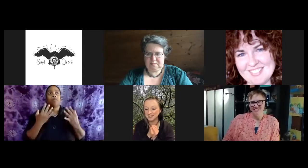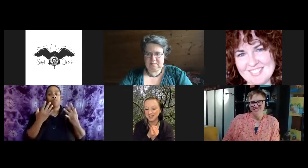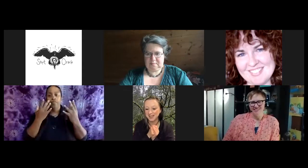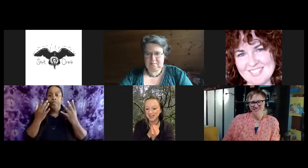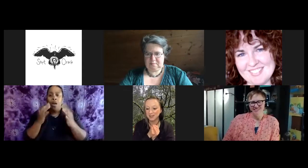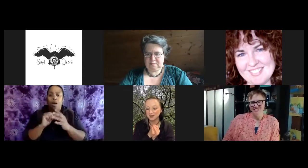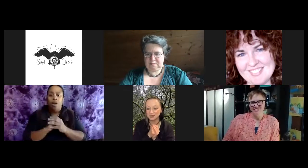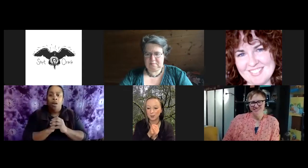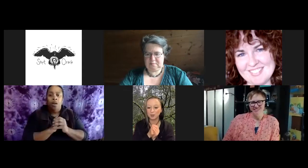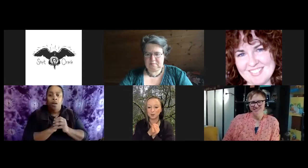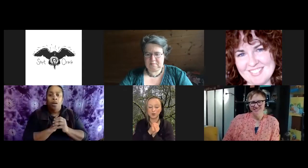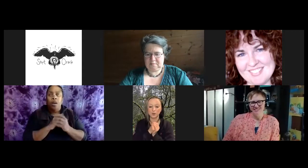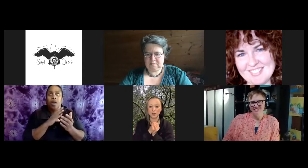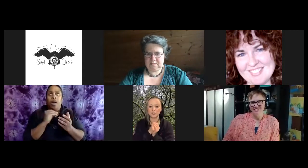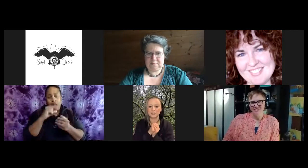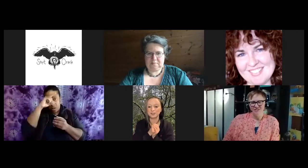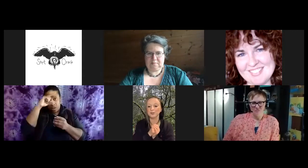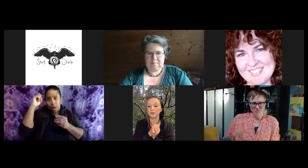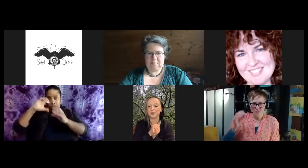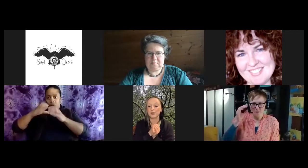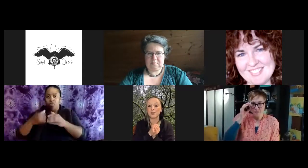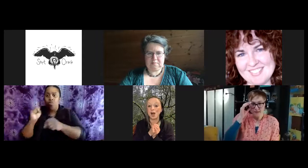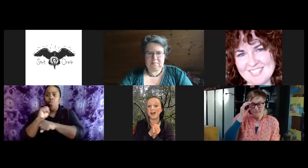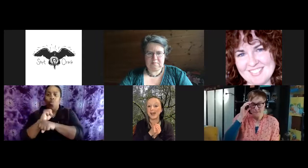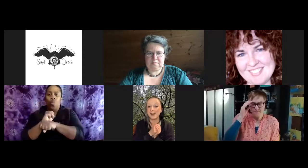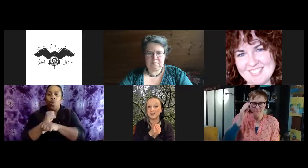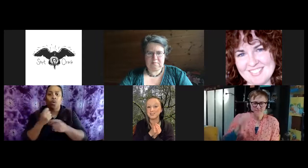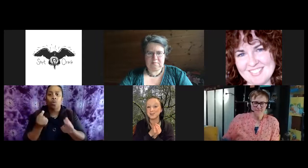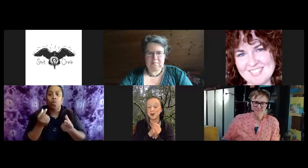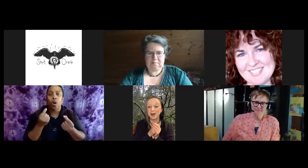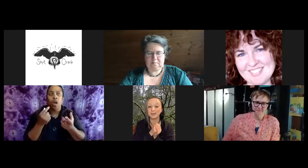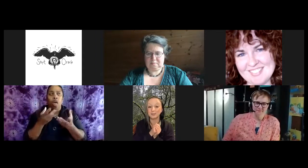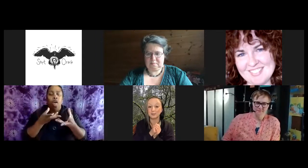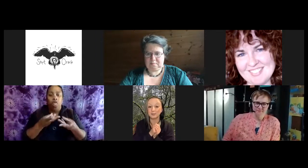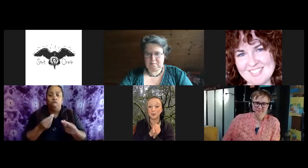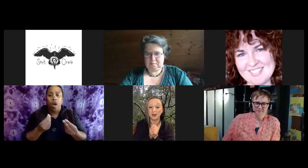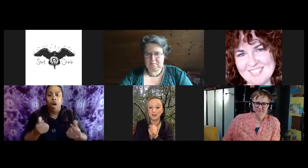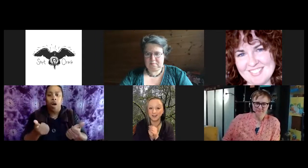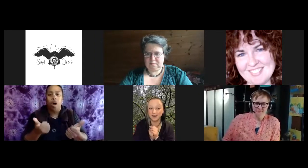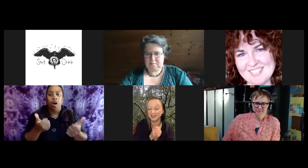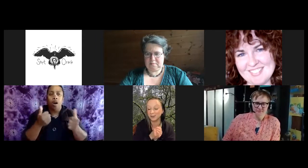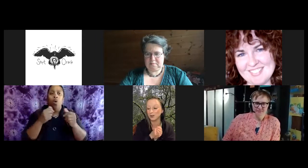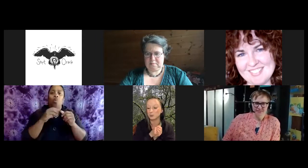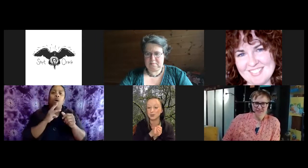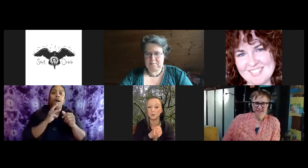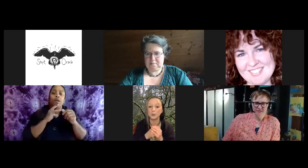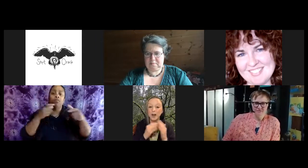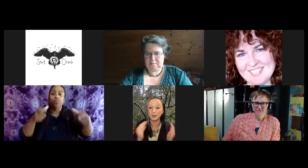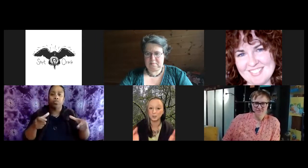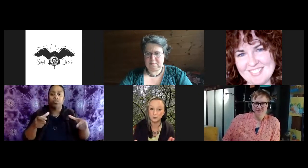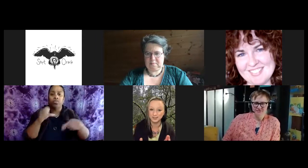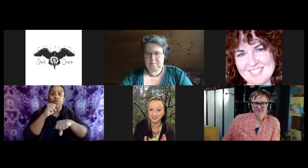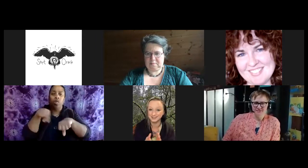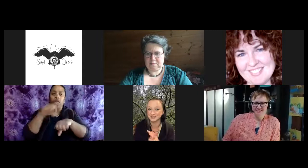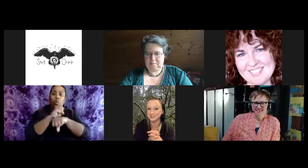And the summer court works to thaw out the bodies of water, and they work with the